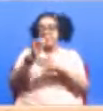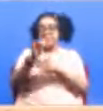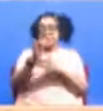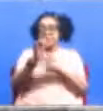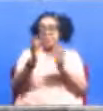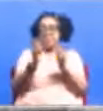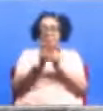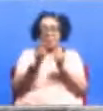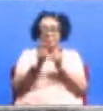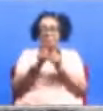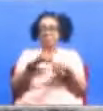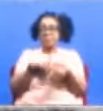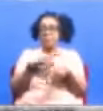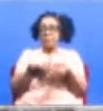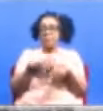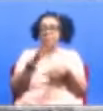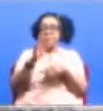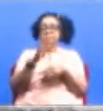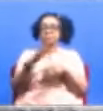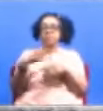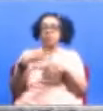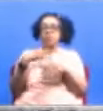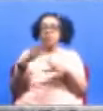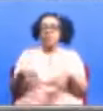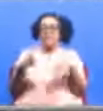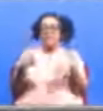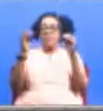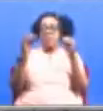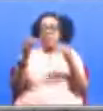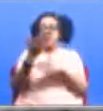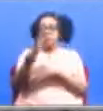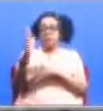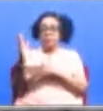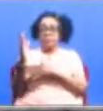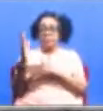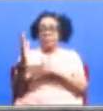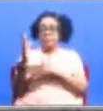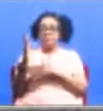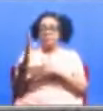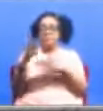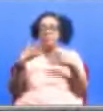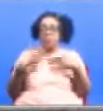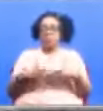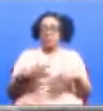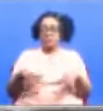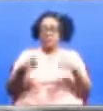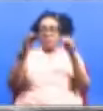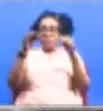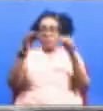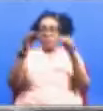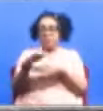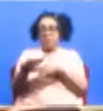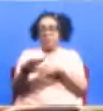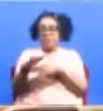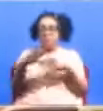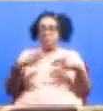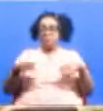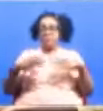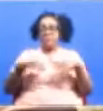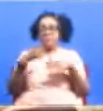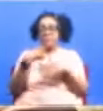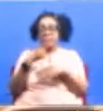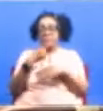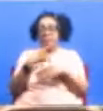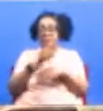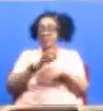agony after his blood-stained clothes were found in a nearby bush. The remains of the boy were recovered this morning. The residents live in fear and